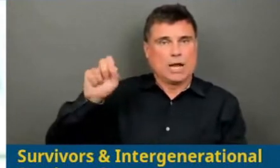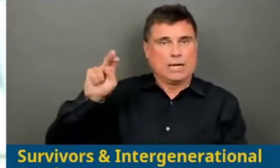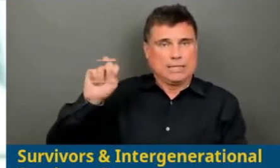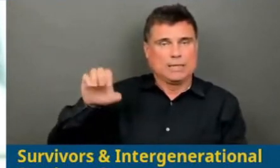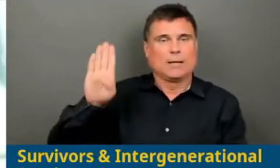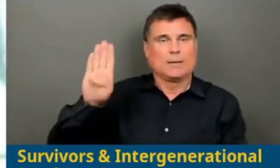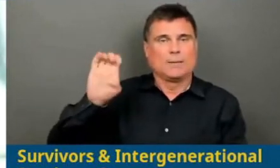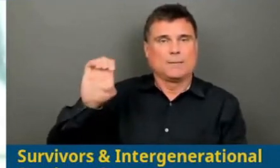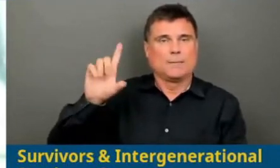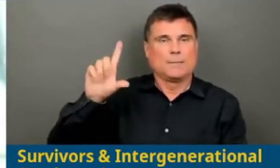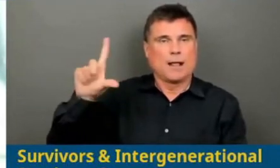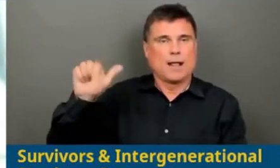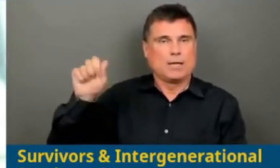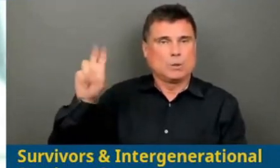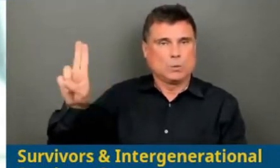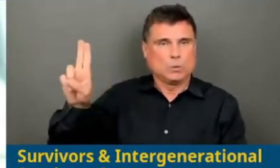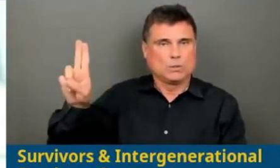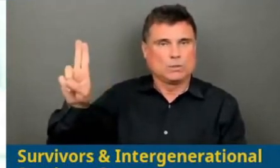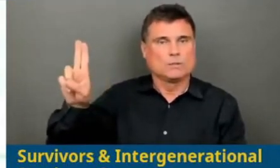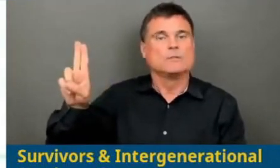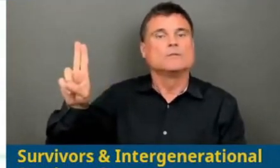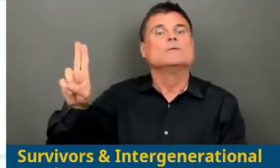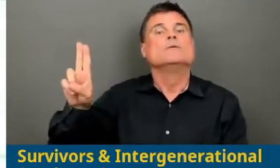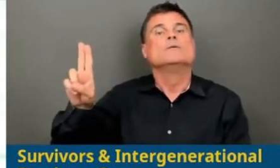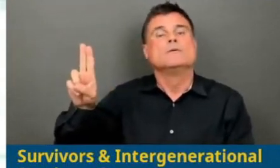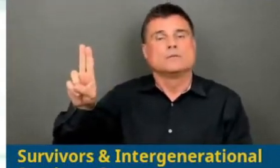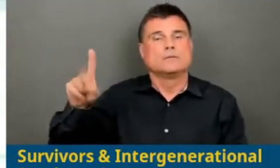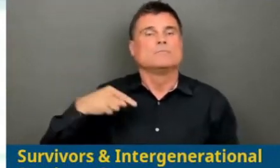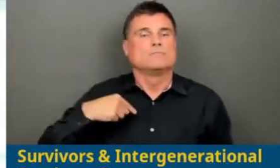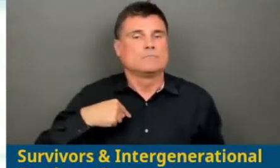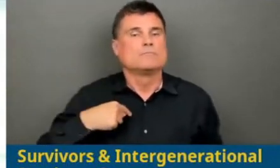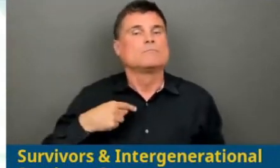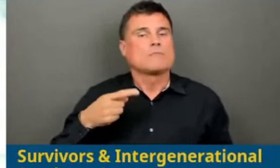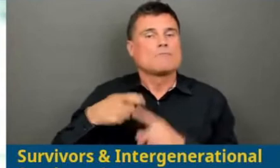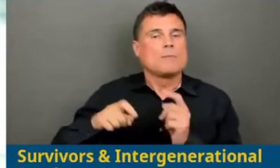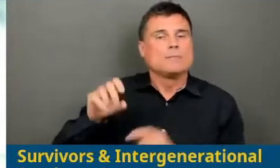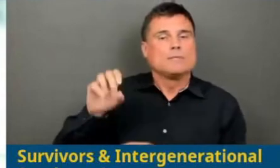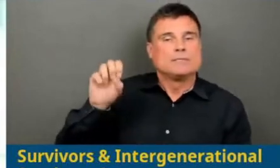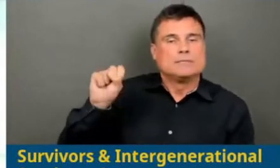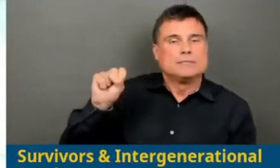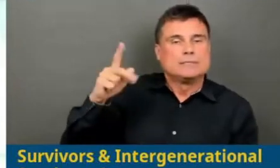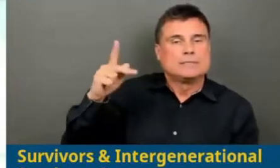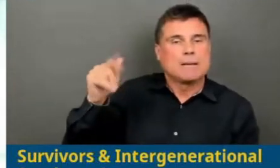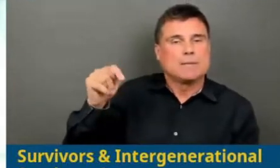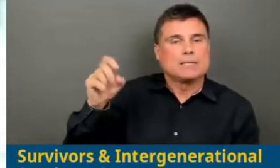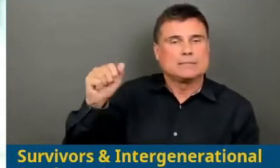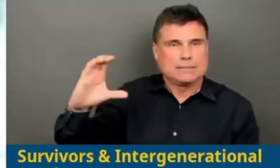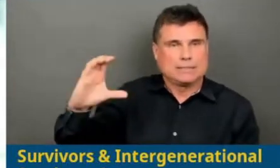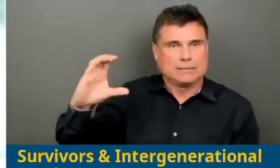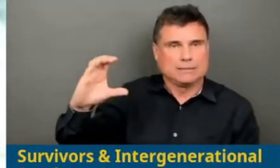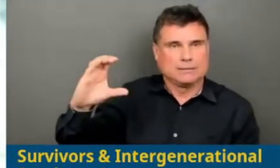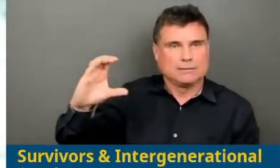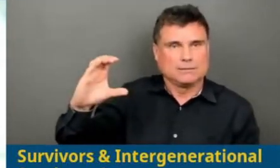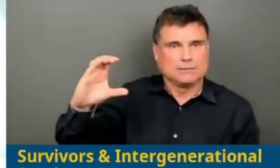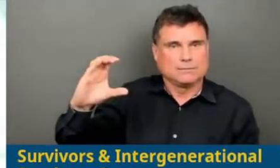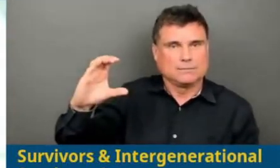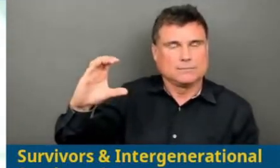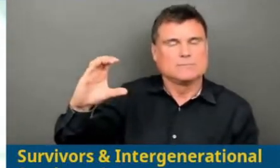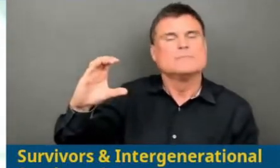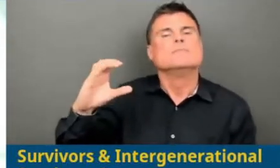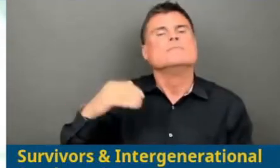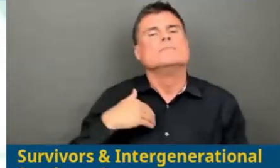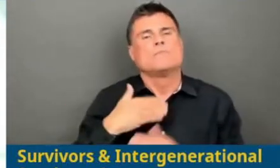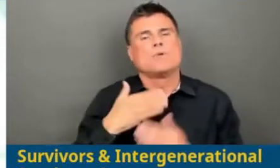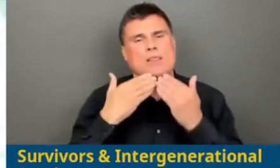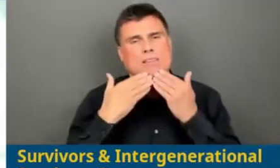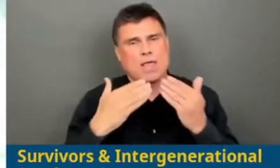Eagle Star Woman is my name. I'm from Iskerim, from Alkalalik. I want to thank the Musqueam, Squamish,